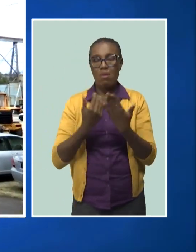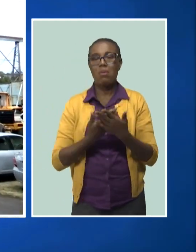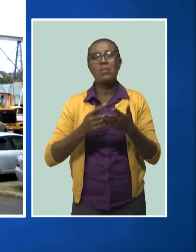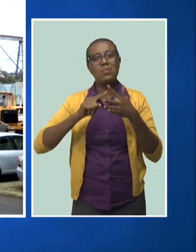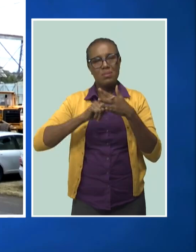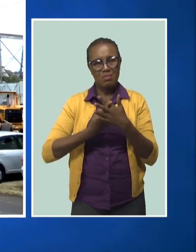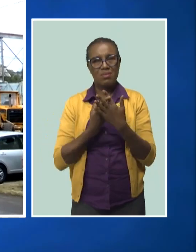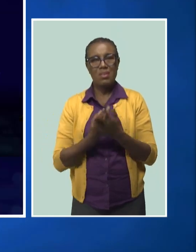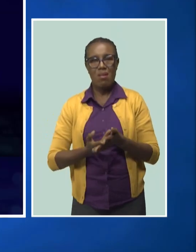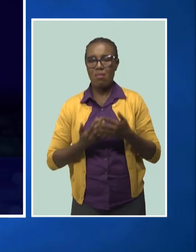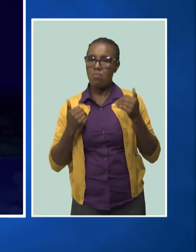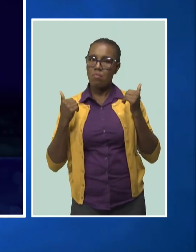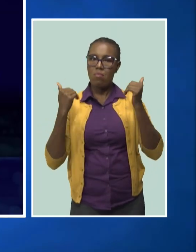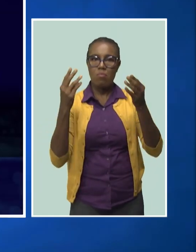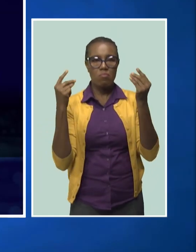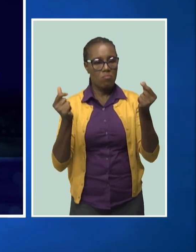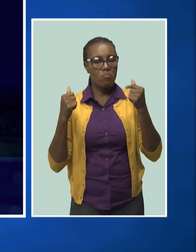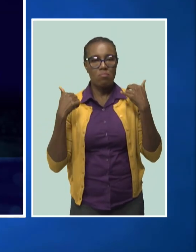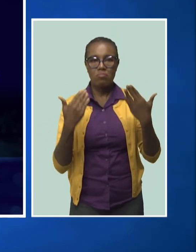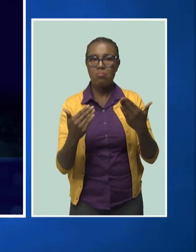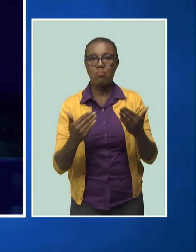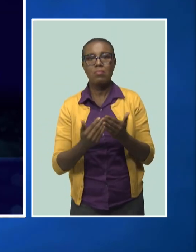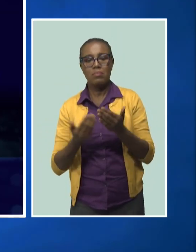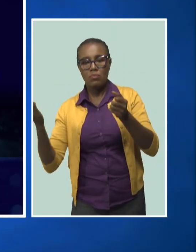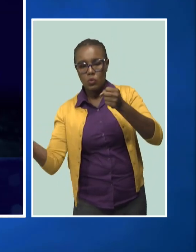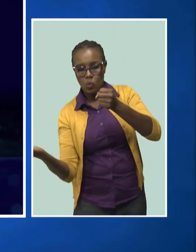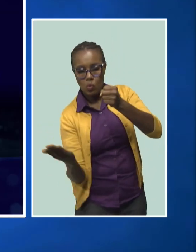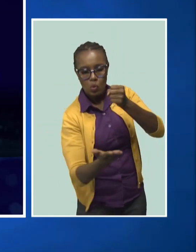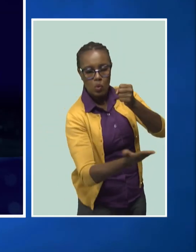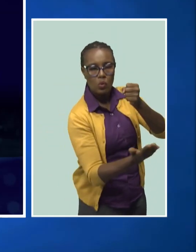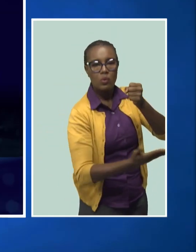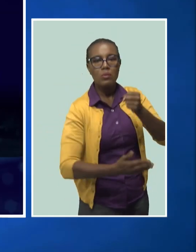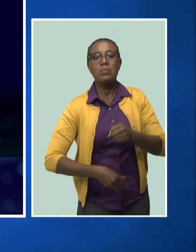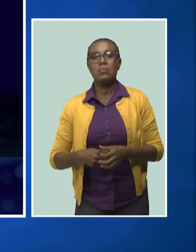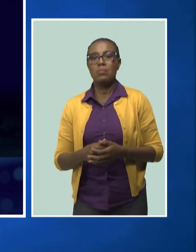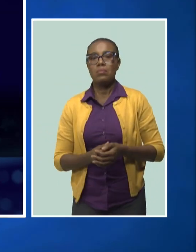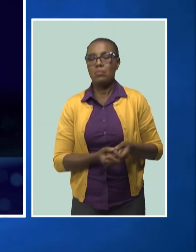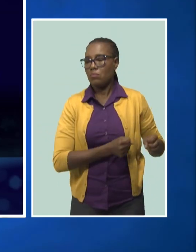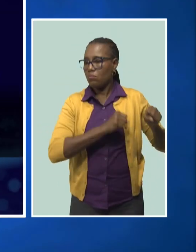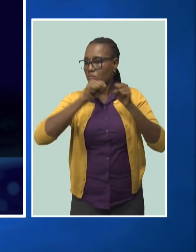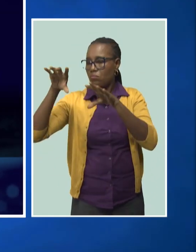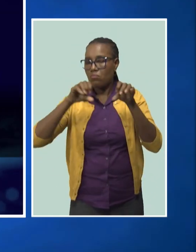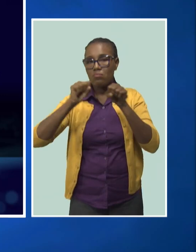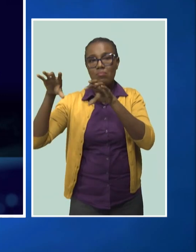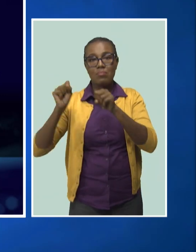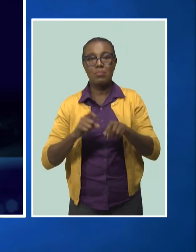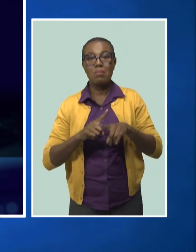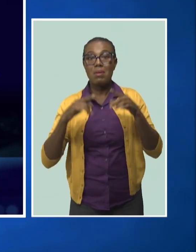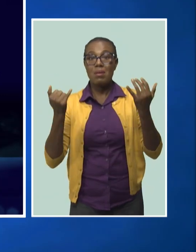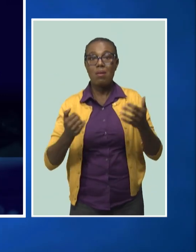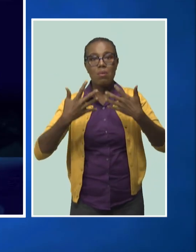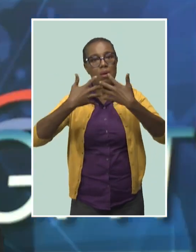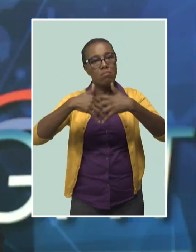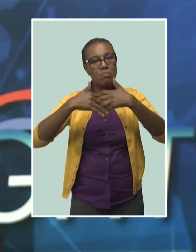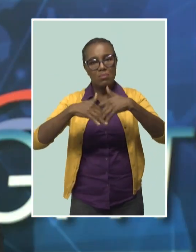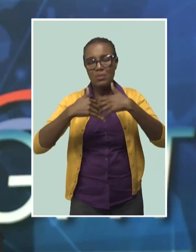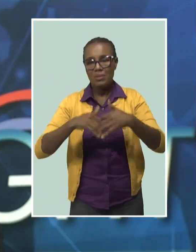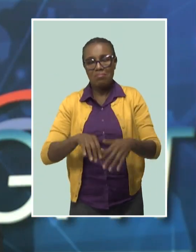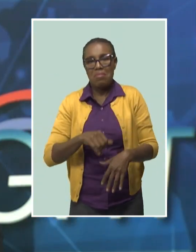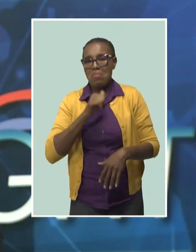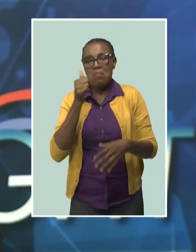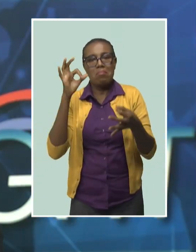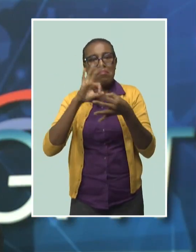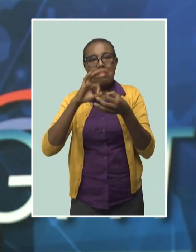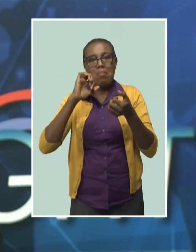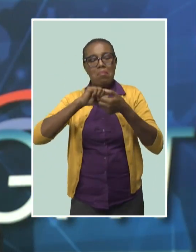and it took them months to get them cut. We don't have machines that would cut a whole field in 1 day, so I mean that it really is not an issue. The